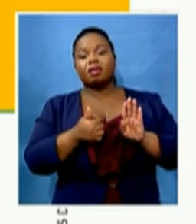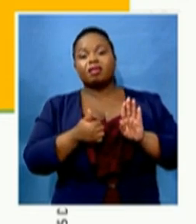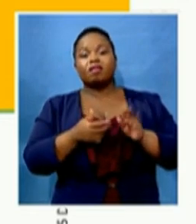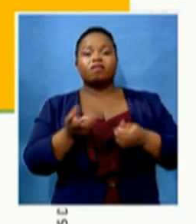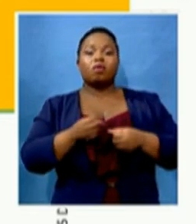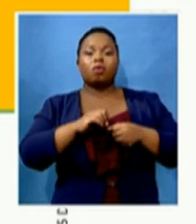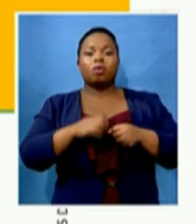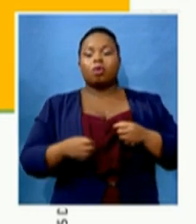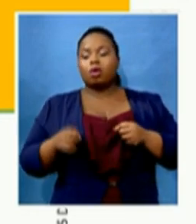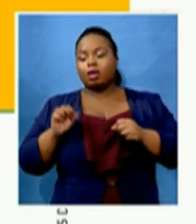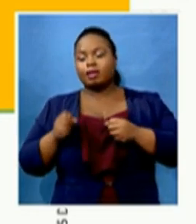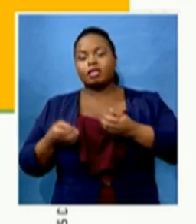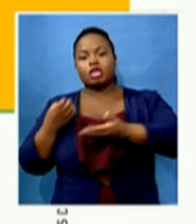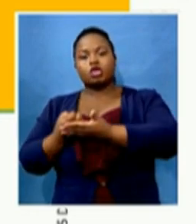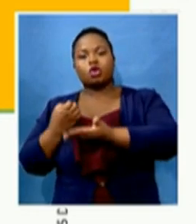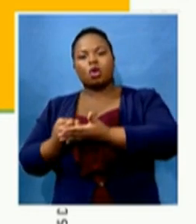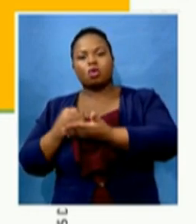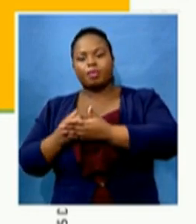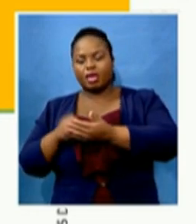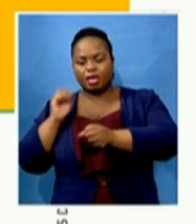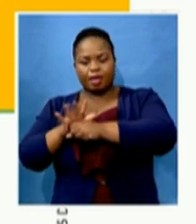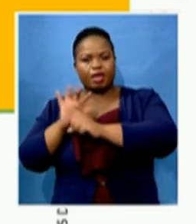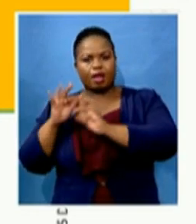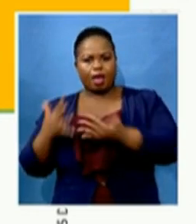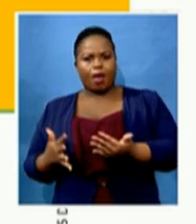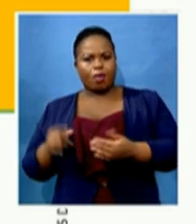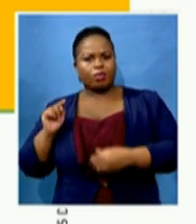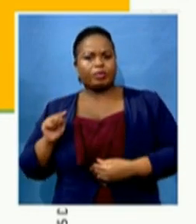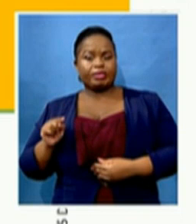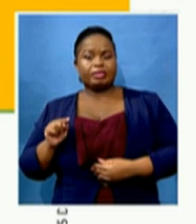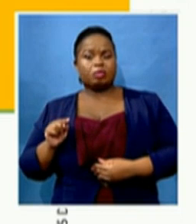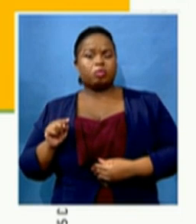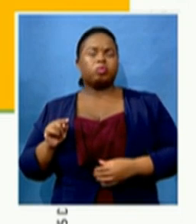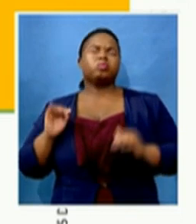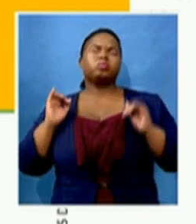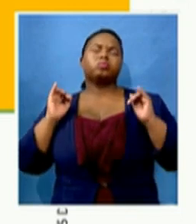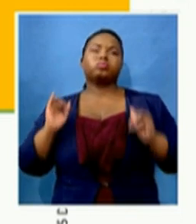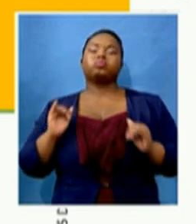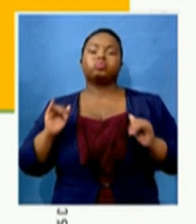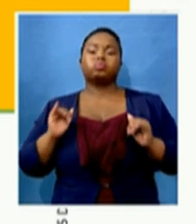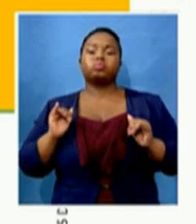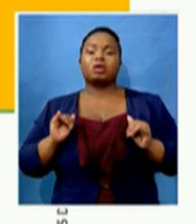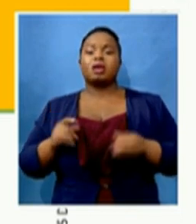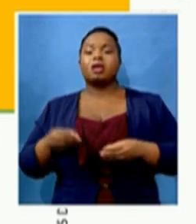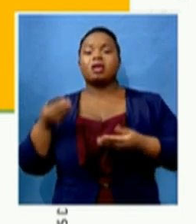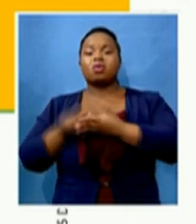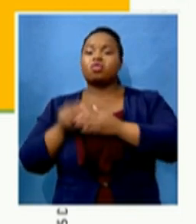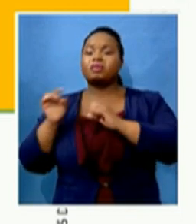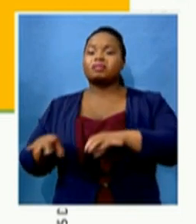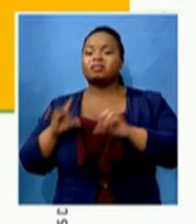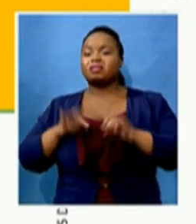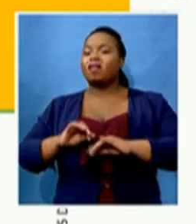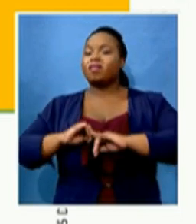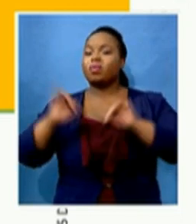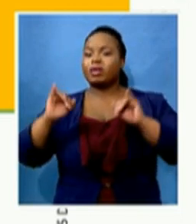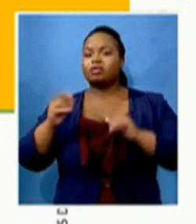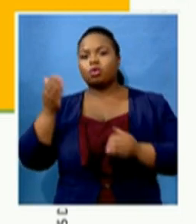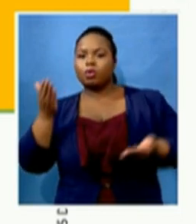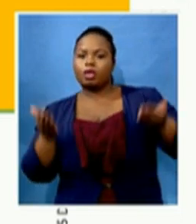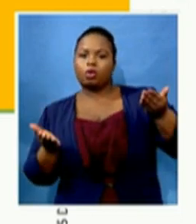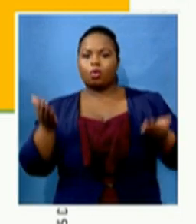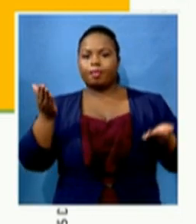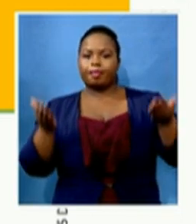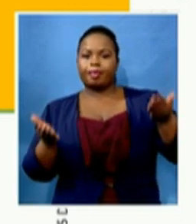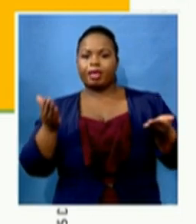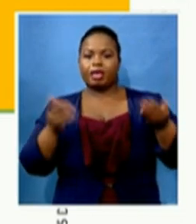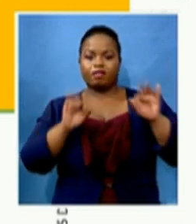the economy is very, very substantial. So the real issue here was comparing our alternative strategies that would be